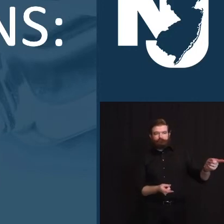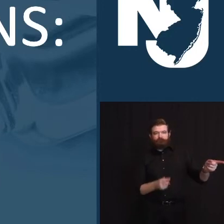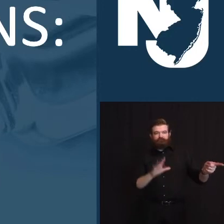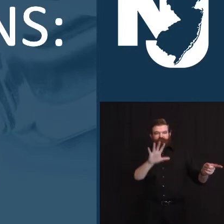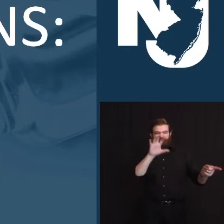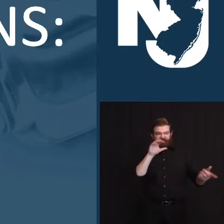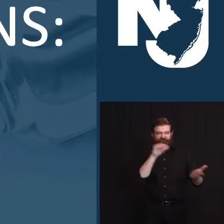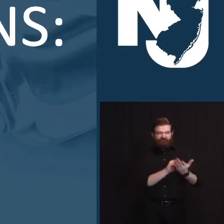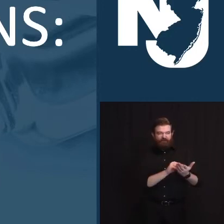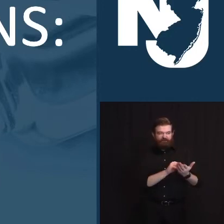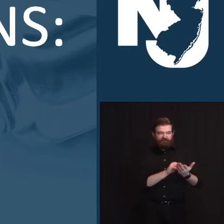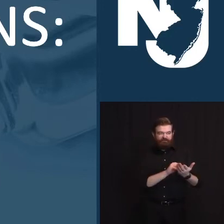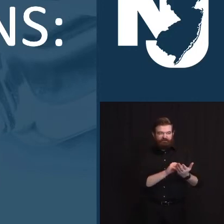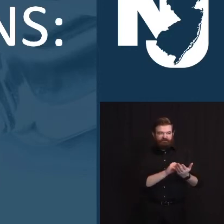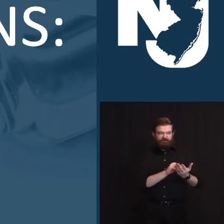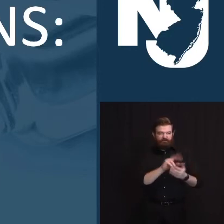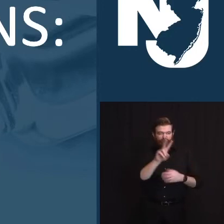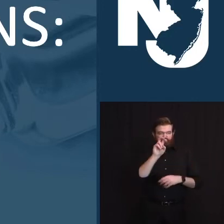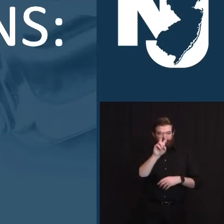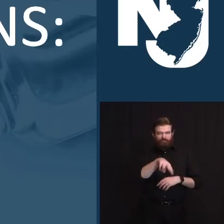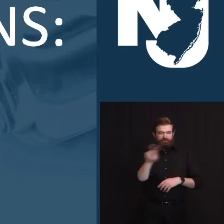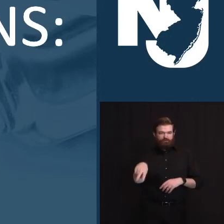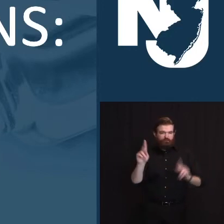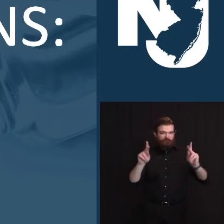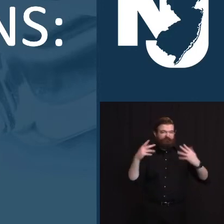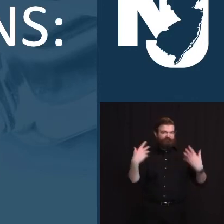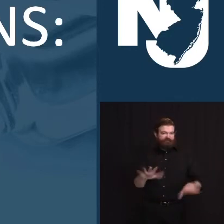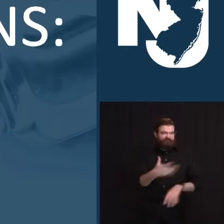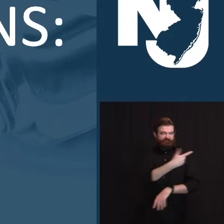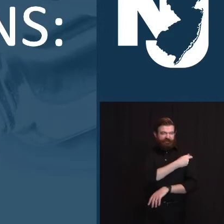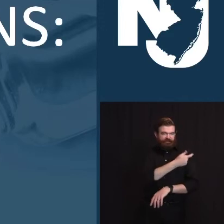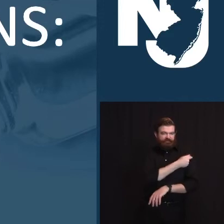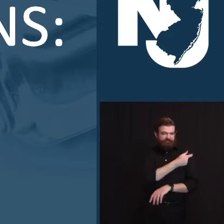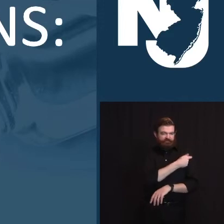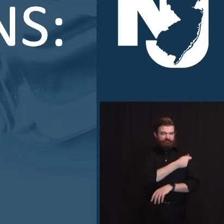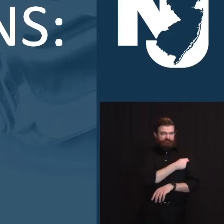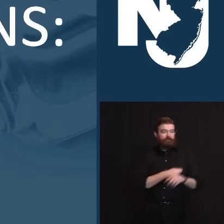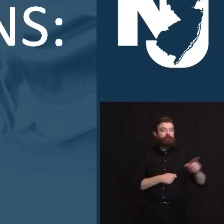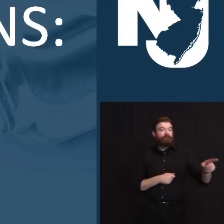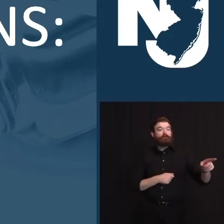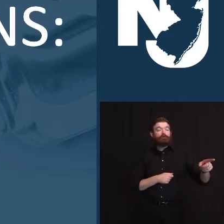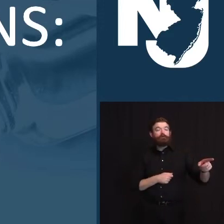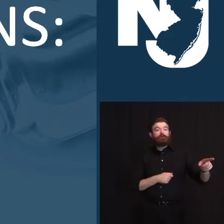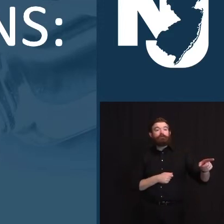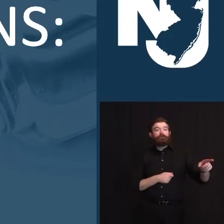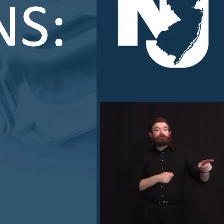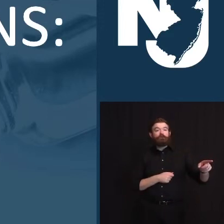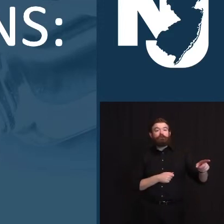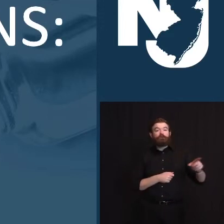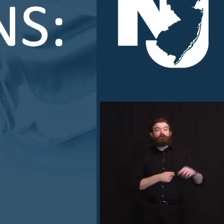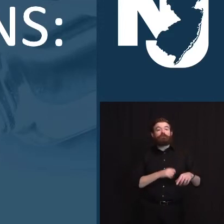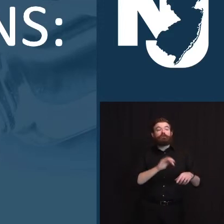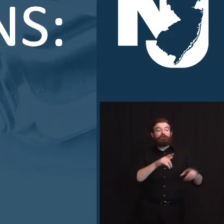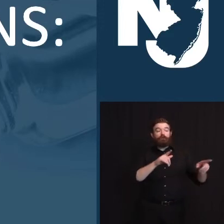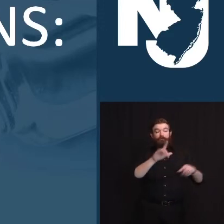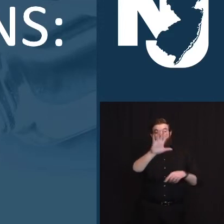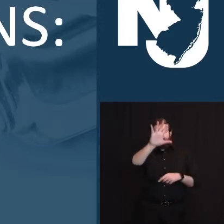facility residents and staff. As I can just remind folks, last Wednesday, so 9 days ago, we